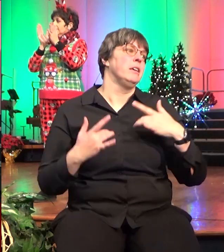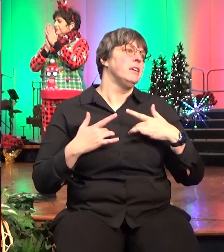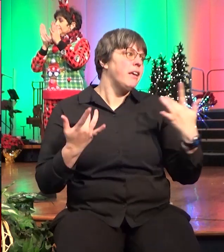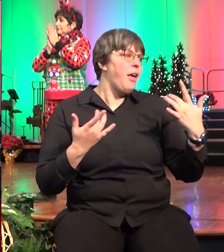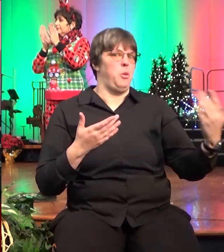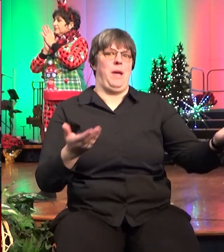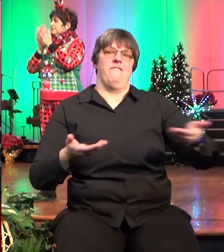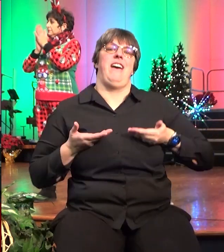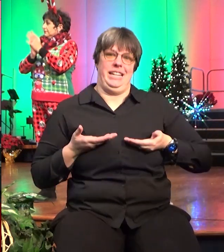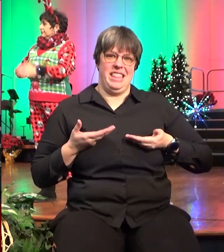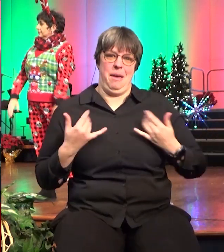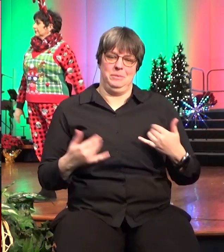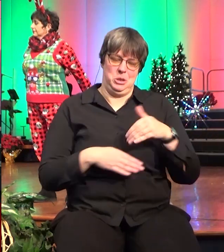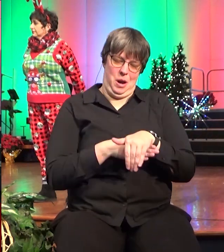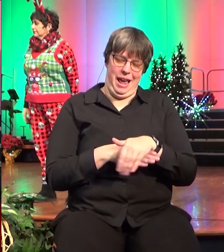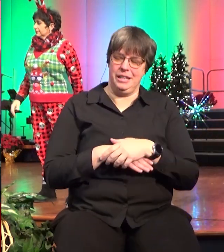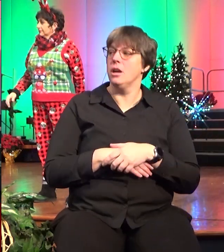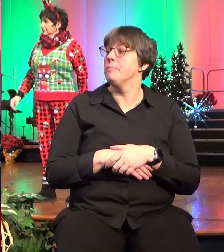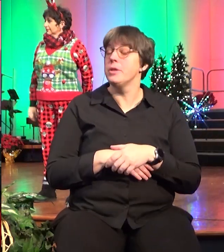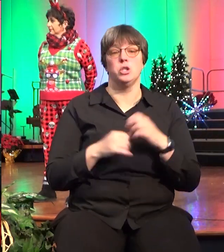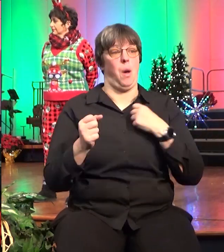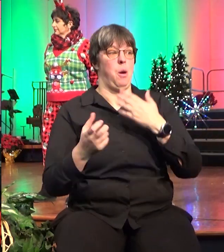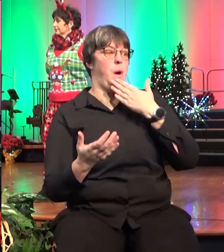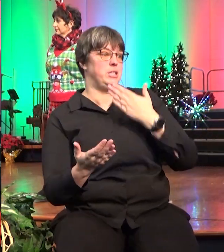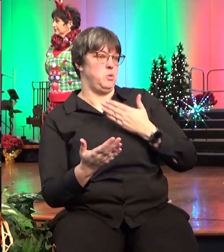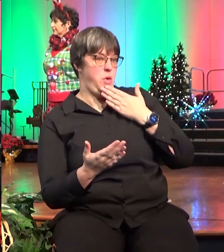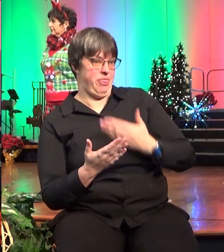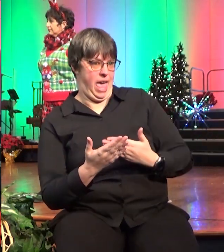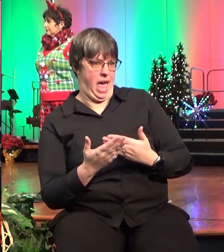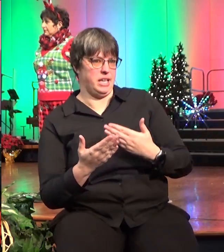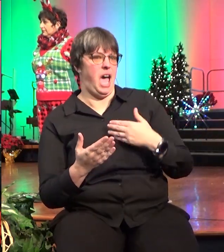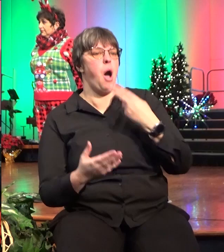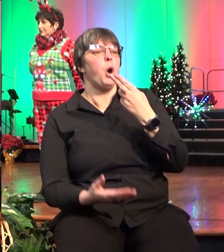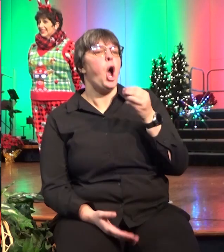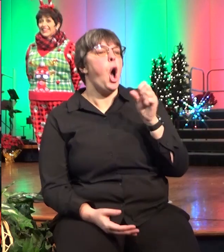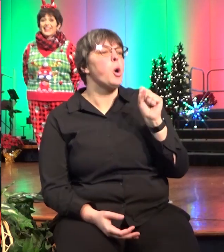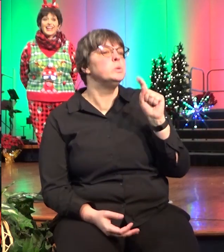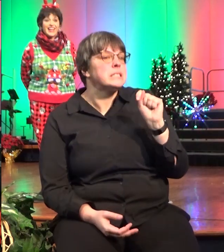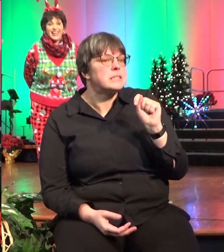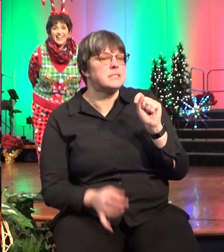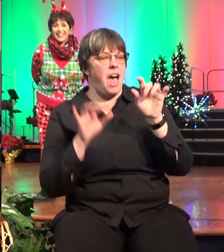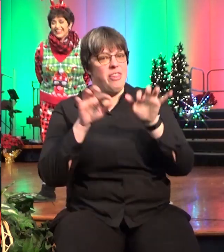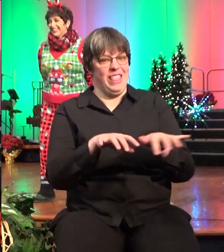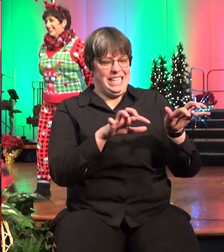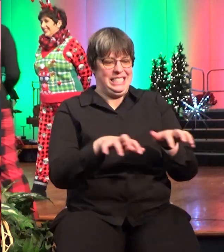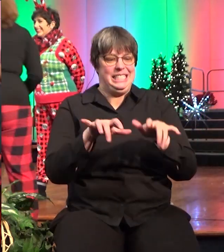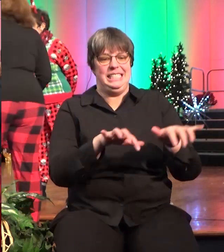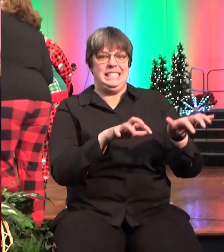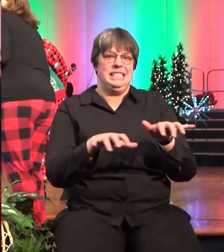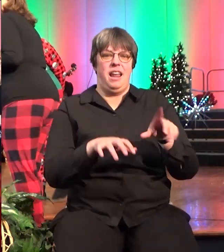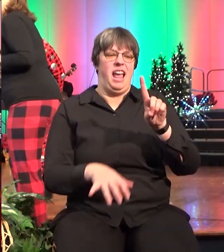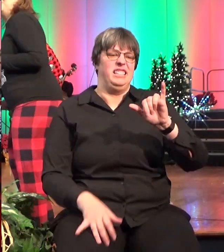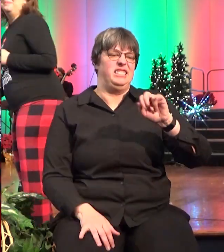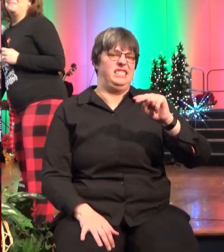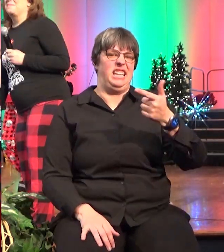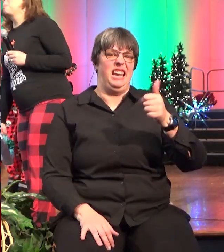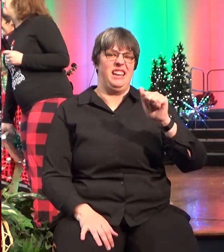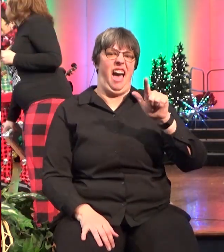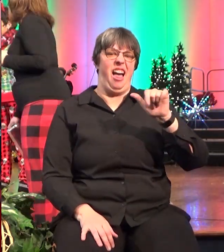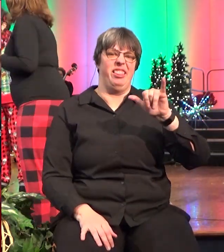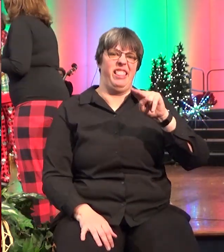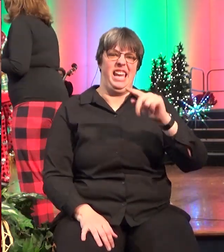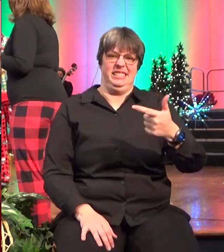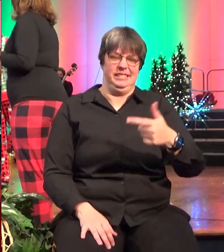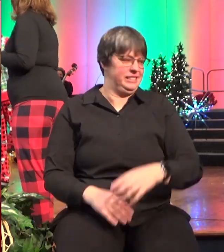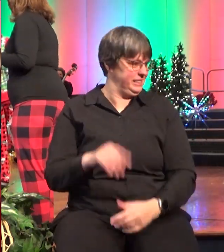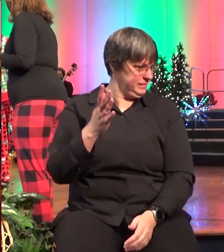tonight. And, you know, I want to thank our hosts for the evening, the Dingalings. Well, thank you. Thank